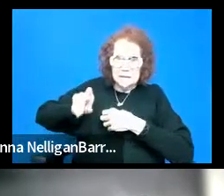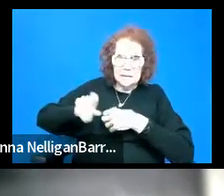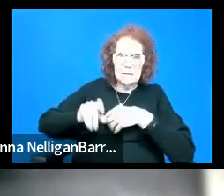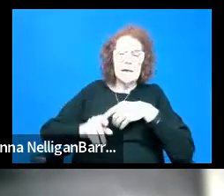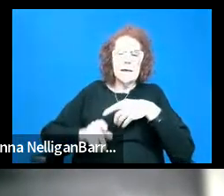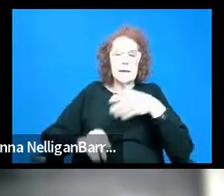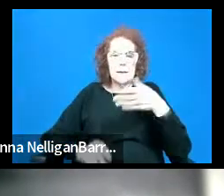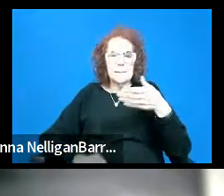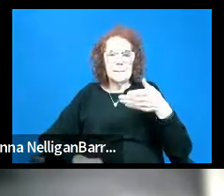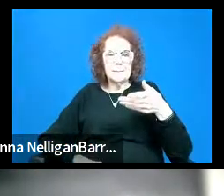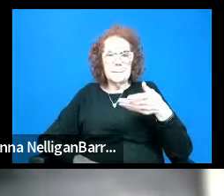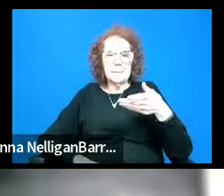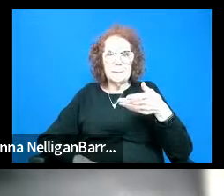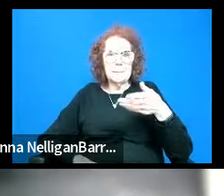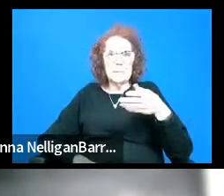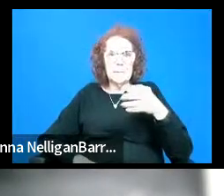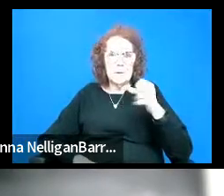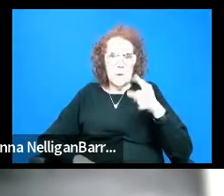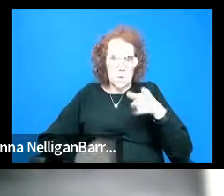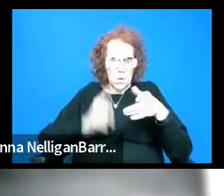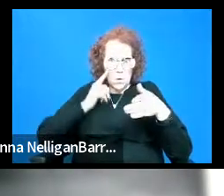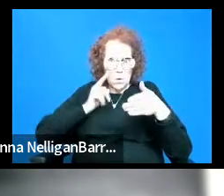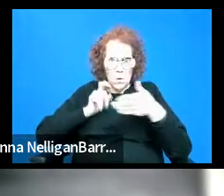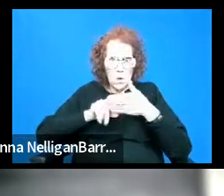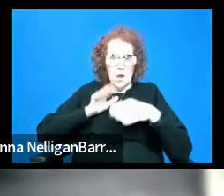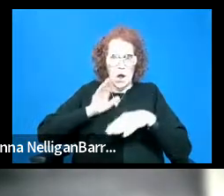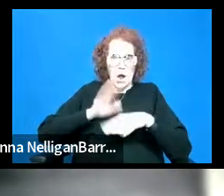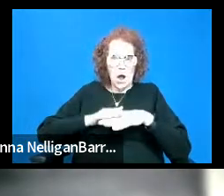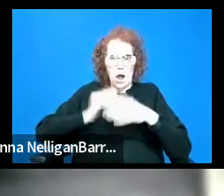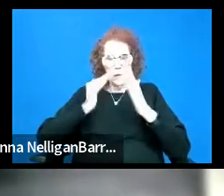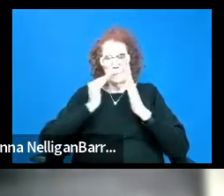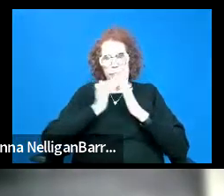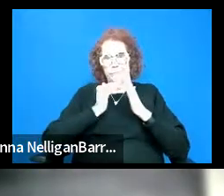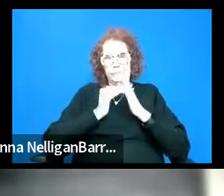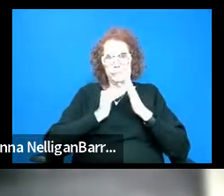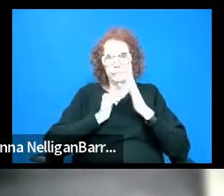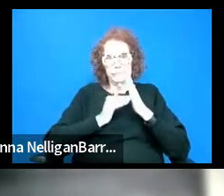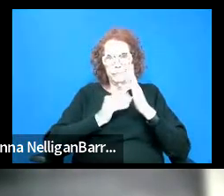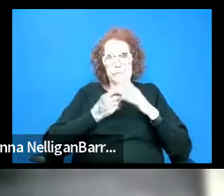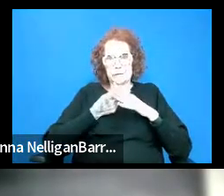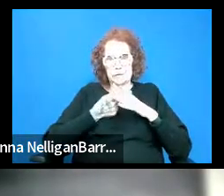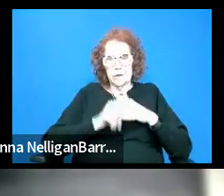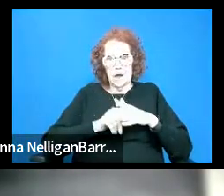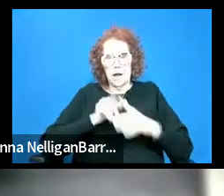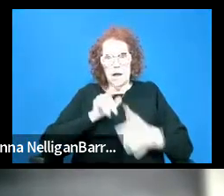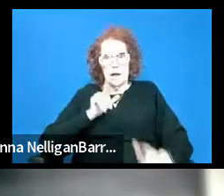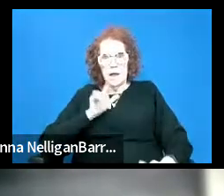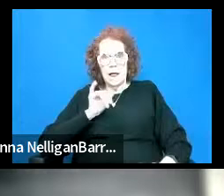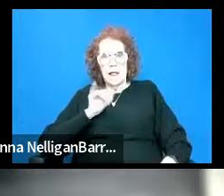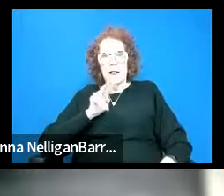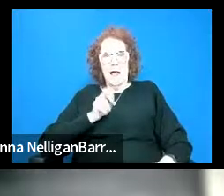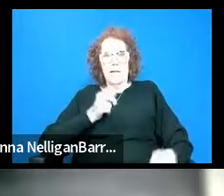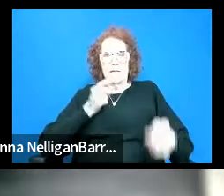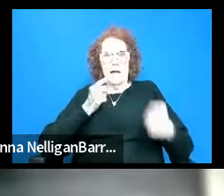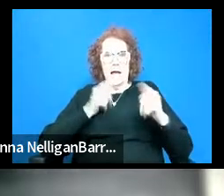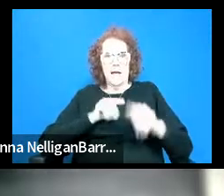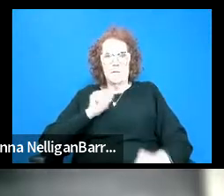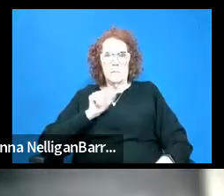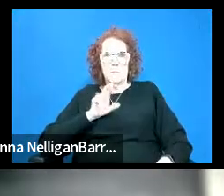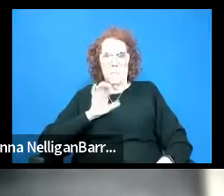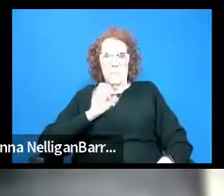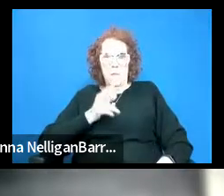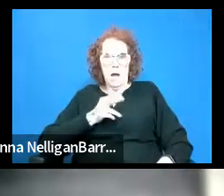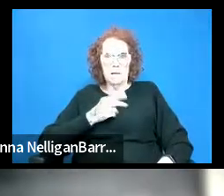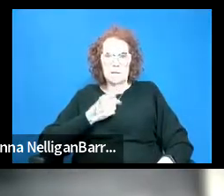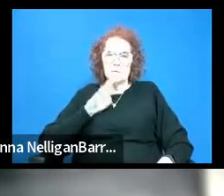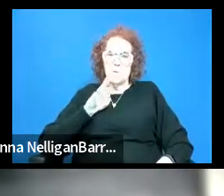on the list of the items going live in March. And that's only one aspect of it. So right now we're building licensing,